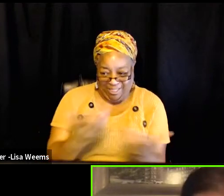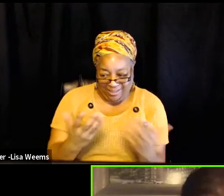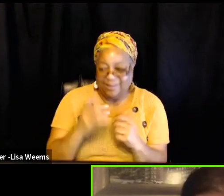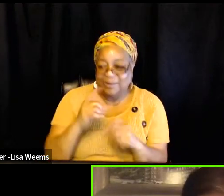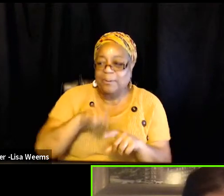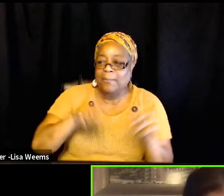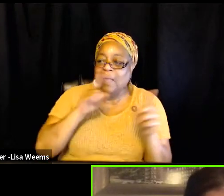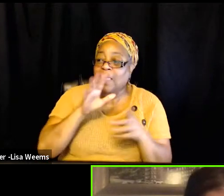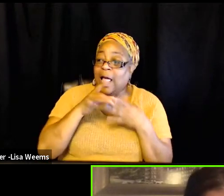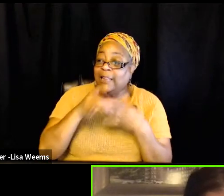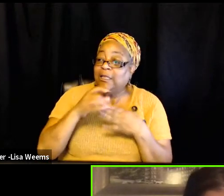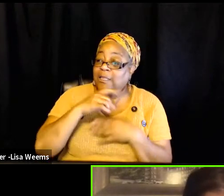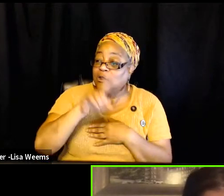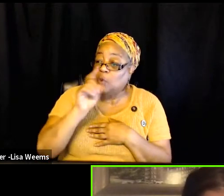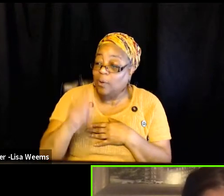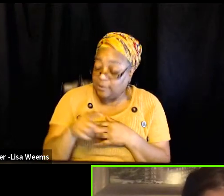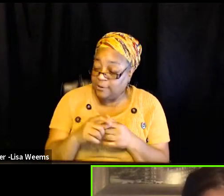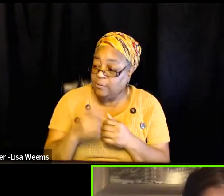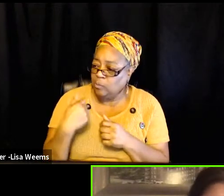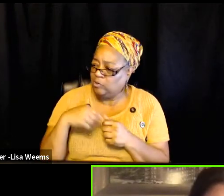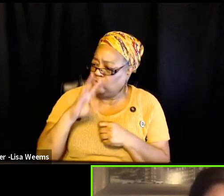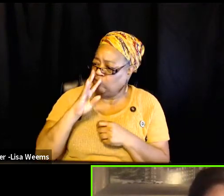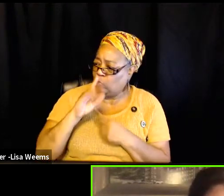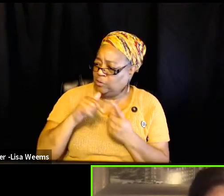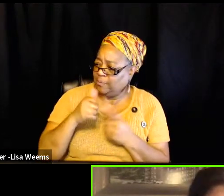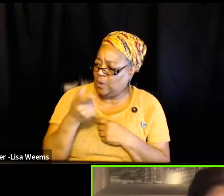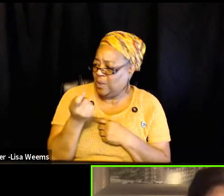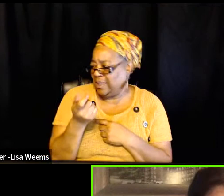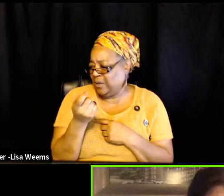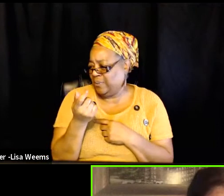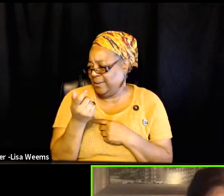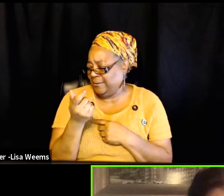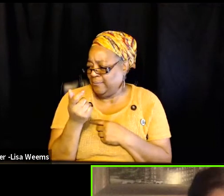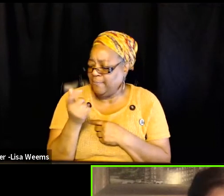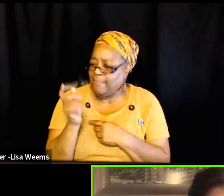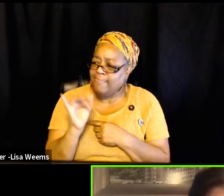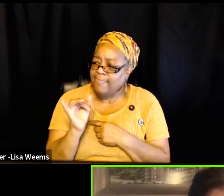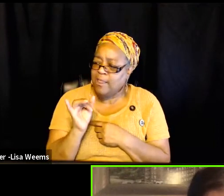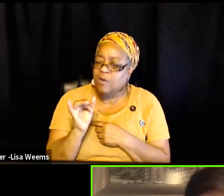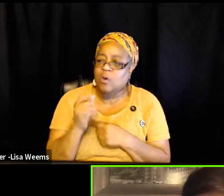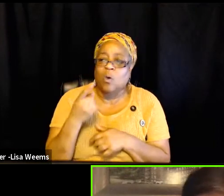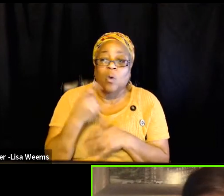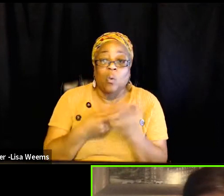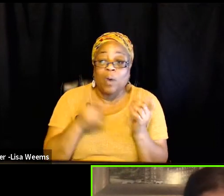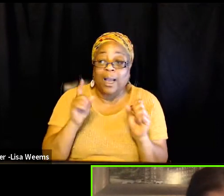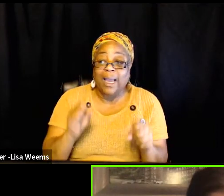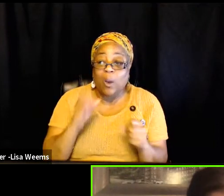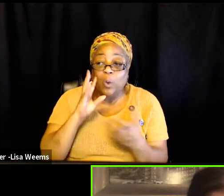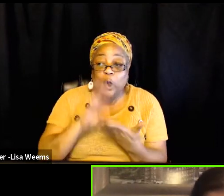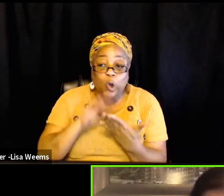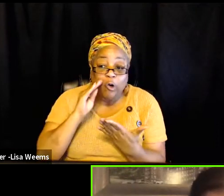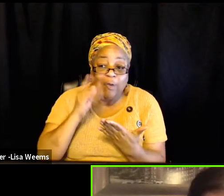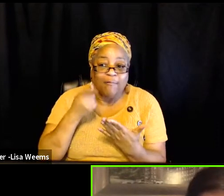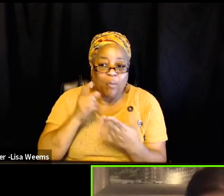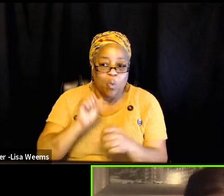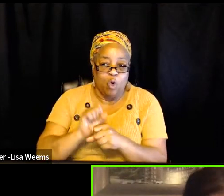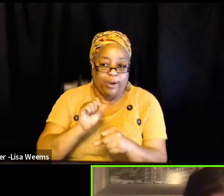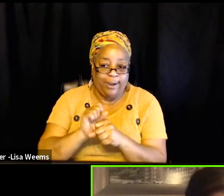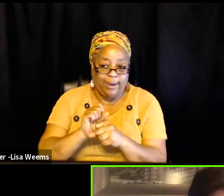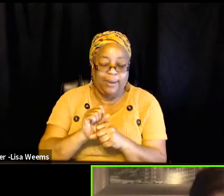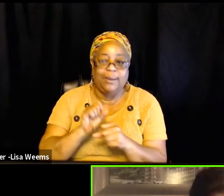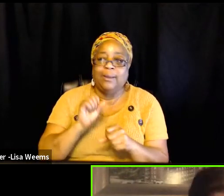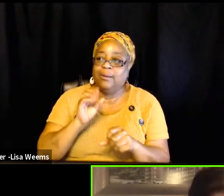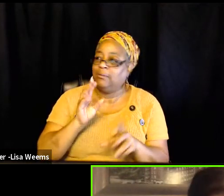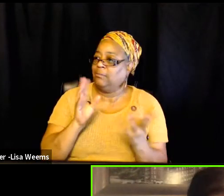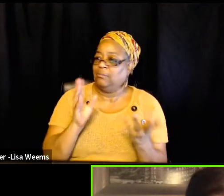that leads to this question that we talked about a little bit, which is, you know, what is it that we can learn from working in these multi